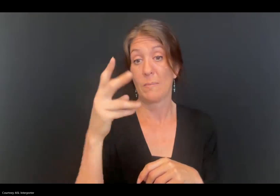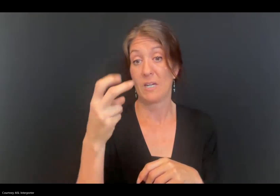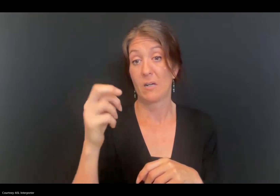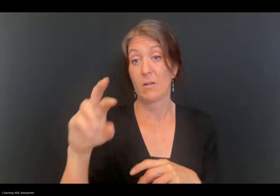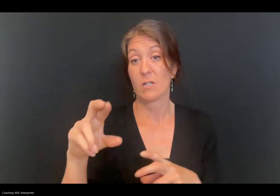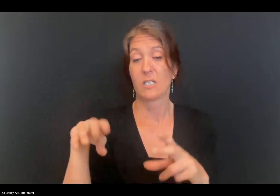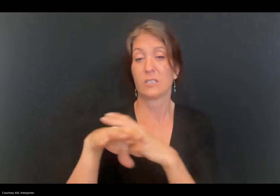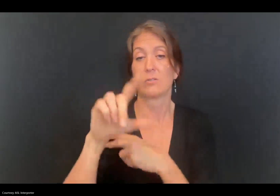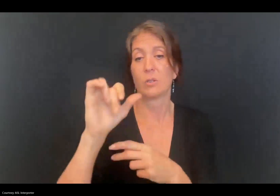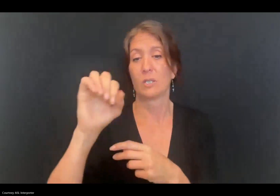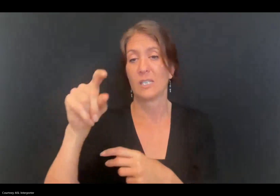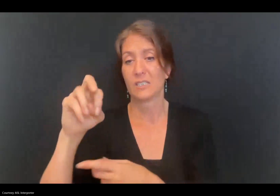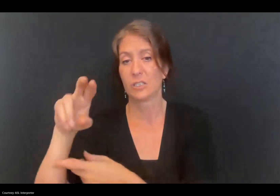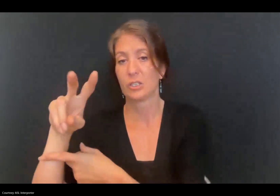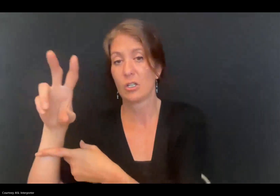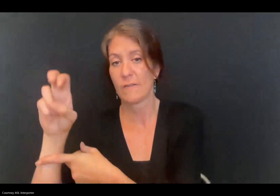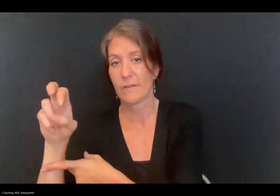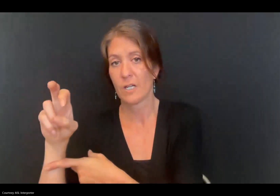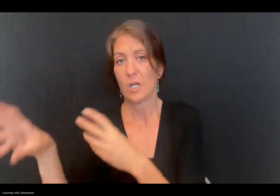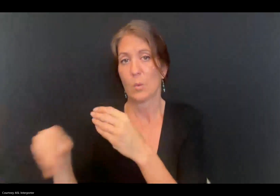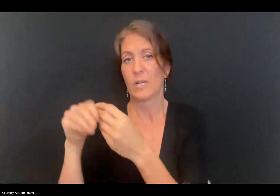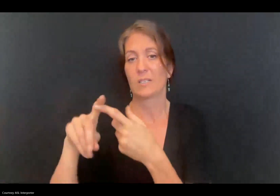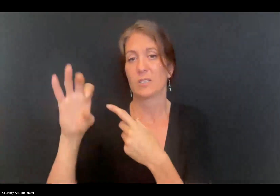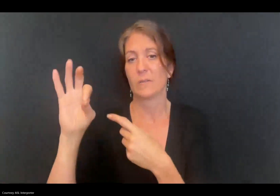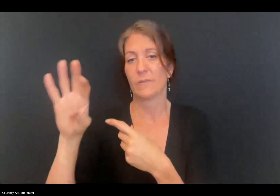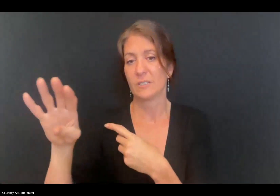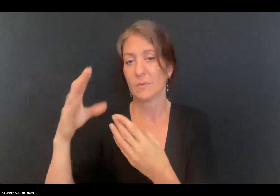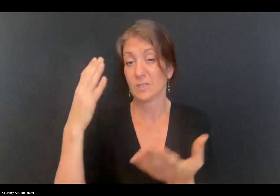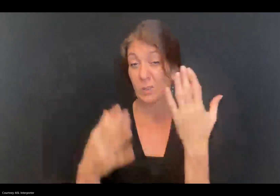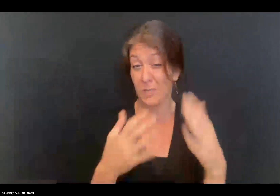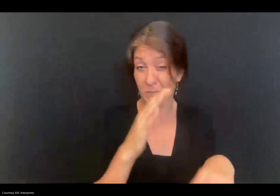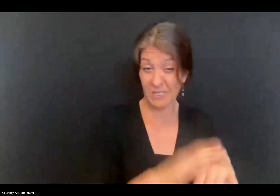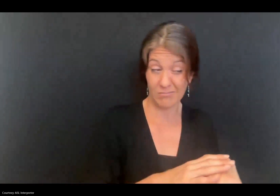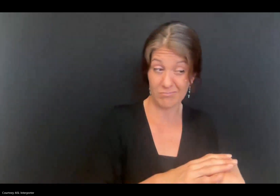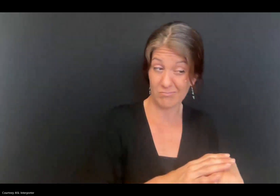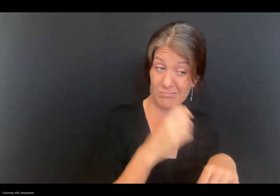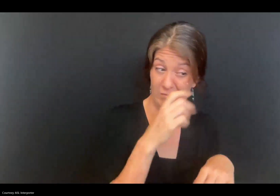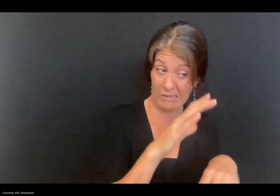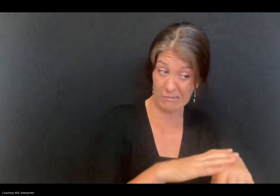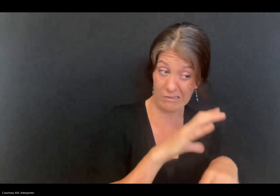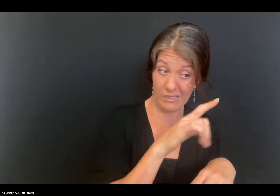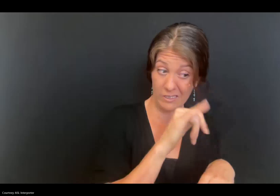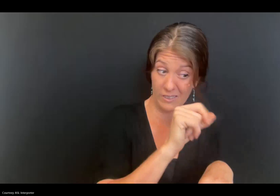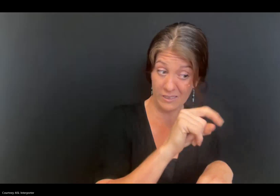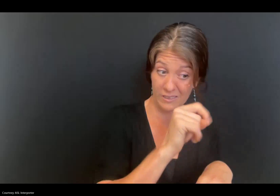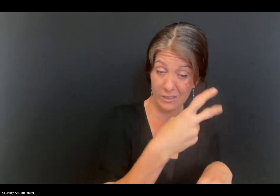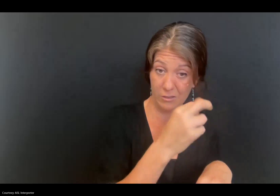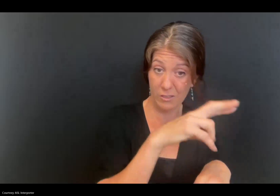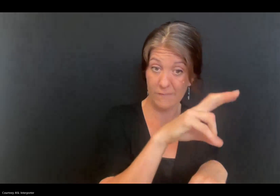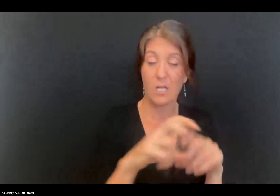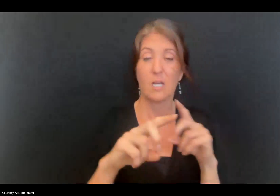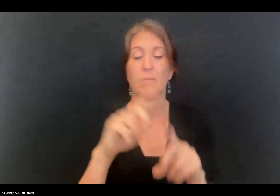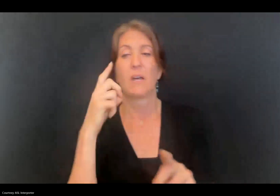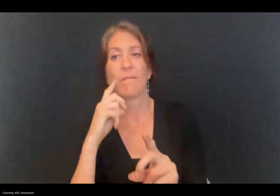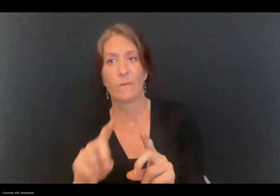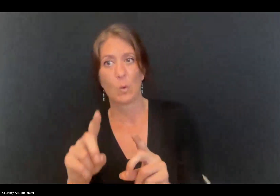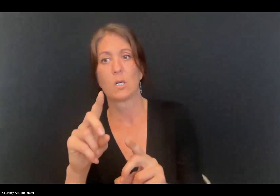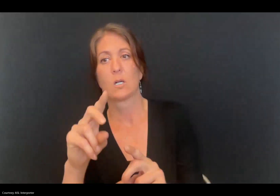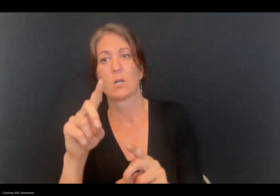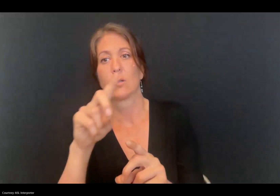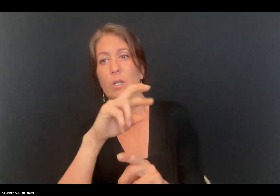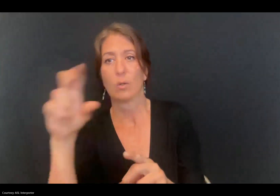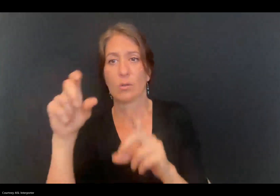Facebook page. So maybe the disconnect is maybe that you're not on the listserv. But as far as getting reassessment, I assure you, you'll be hearing